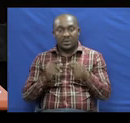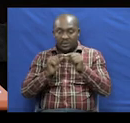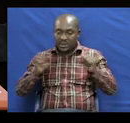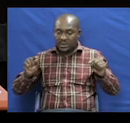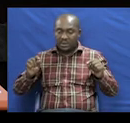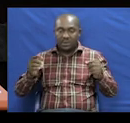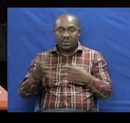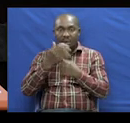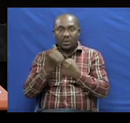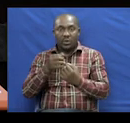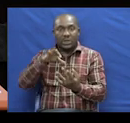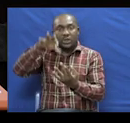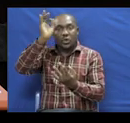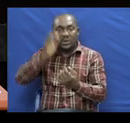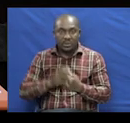or